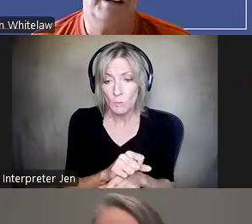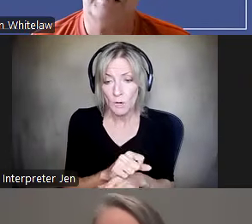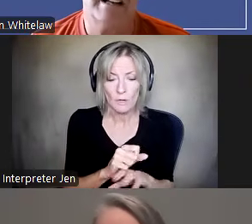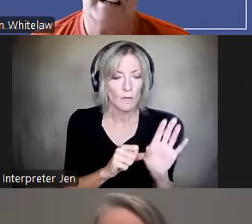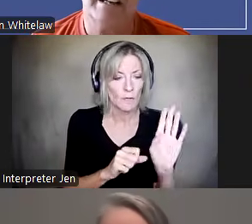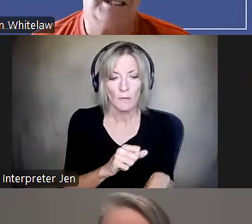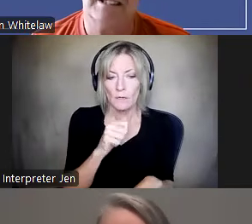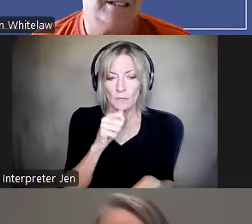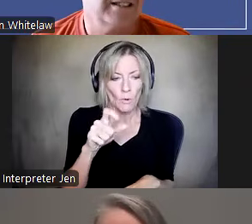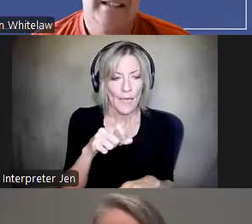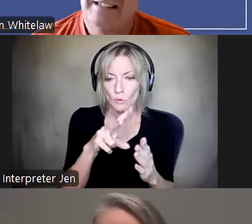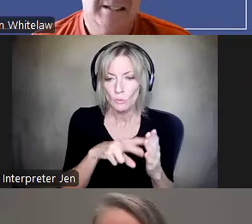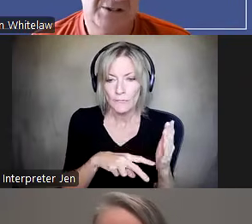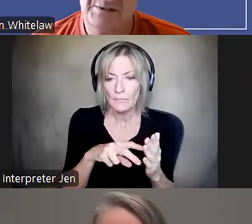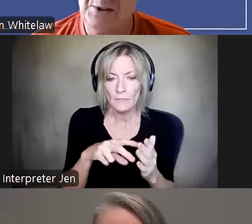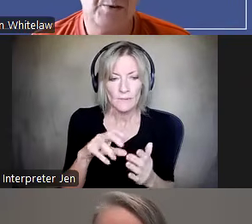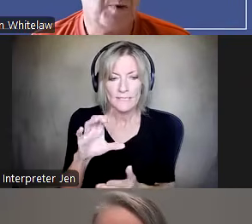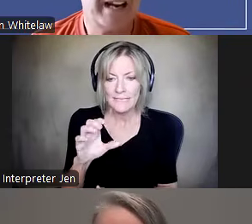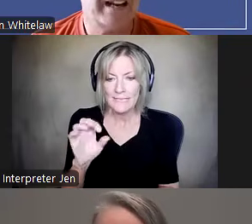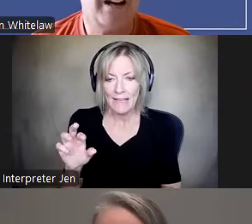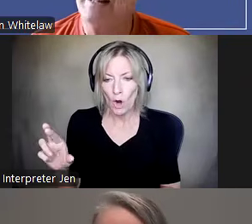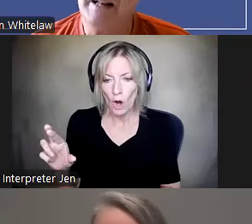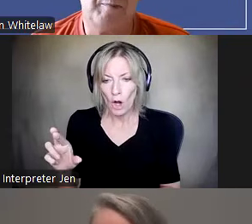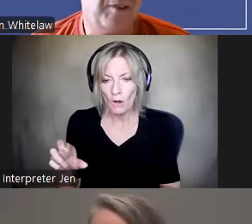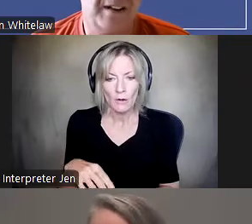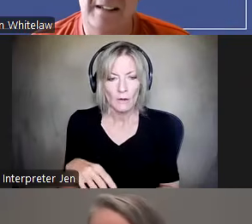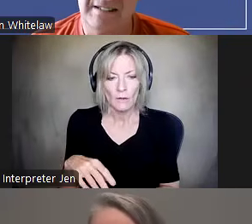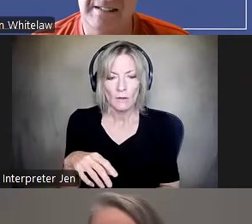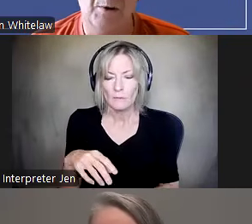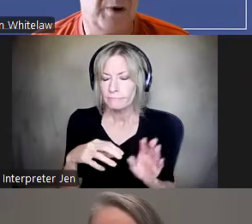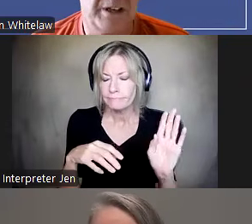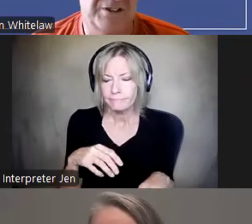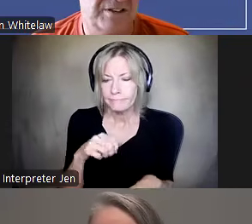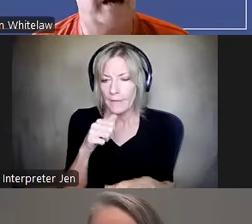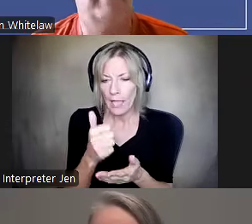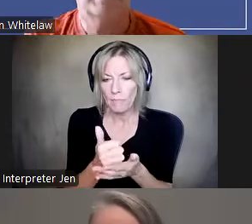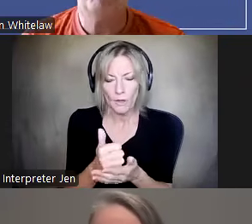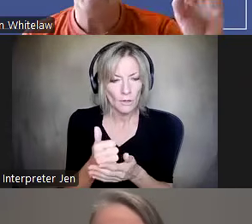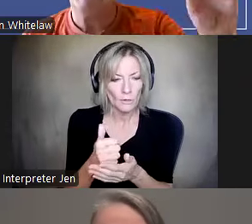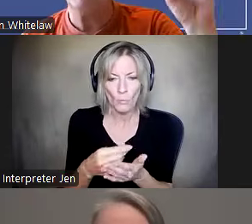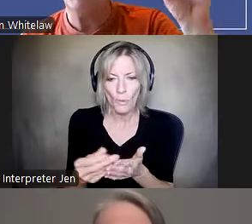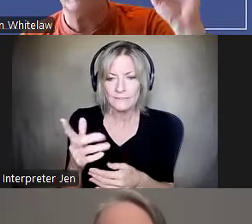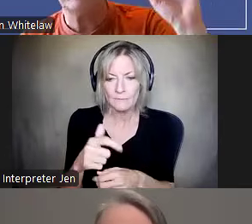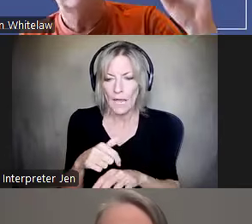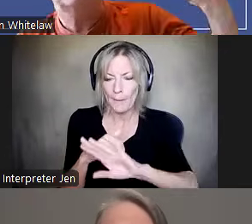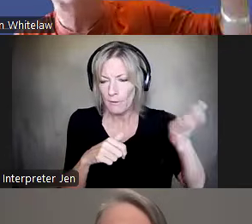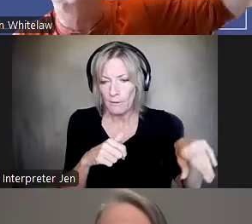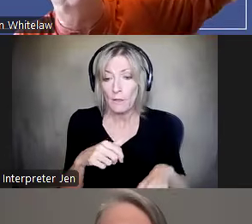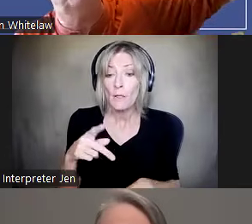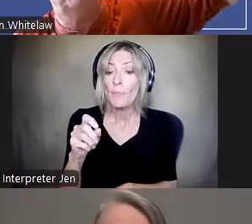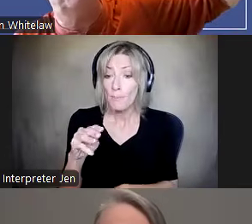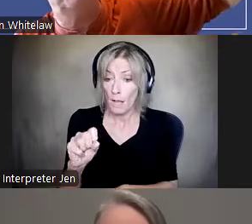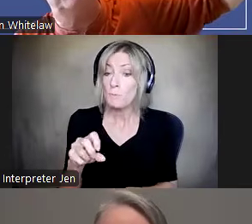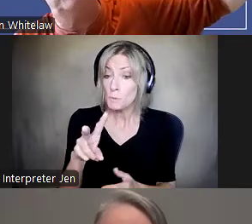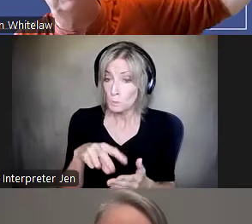Code of Federal Regulations. It's too weedy, not helpful. Don't waste your time. The Palms, yes, because the